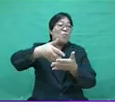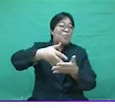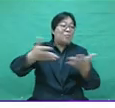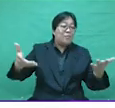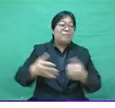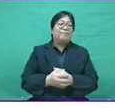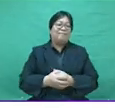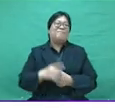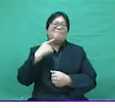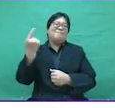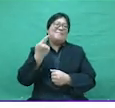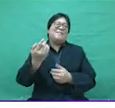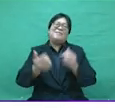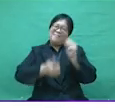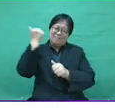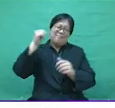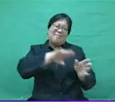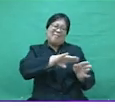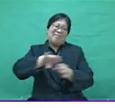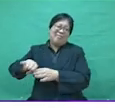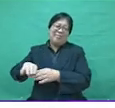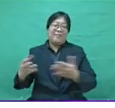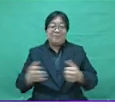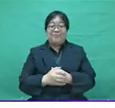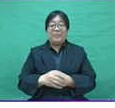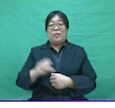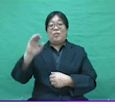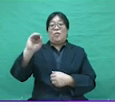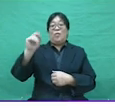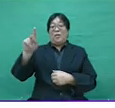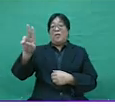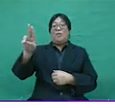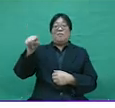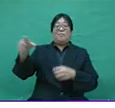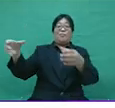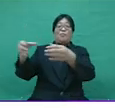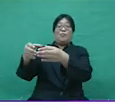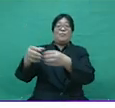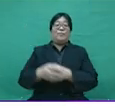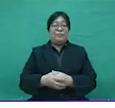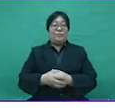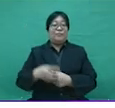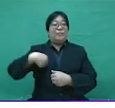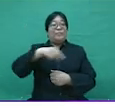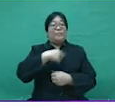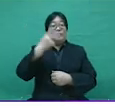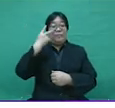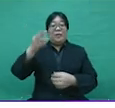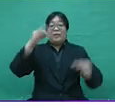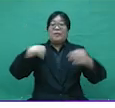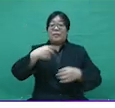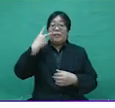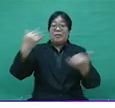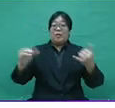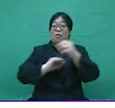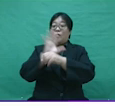vulnerable groups is often forgotten, and these are the persons with disabilities. What we have seen, if you look